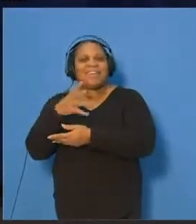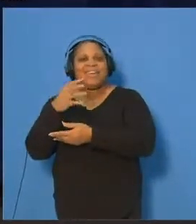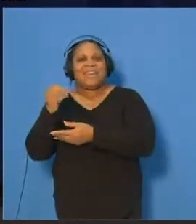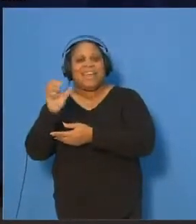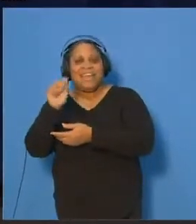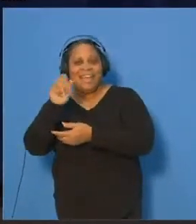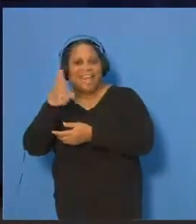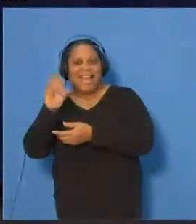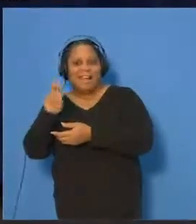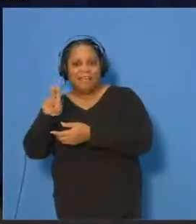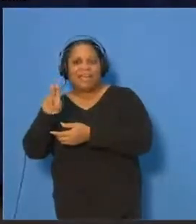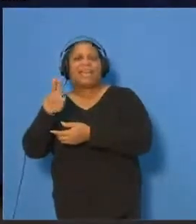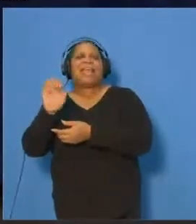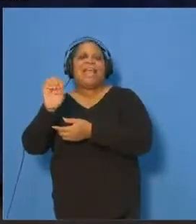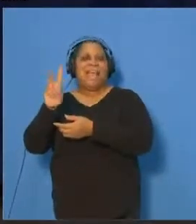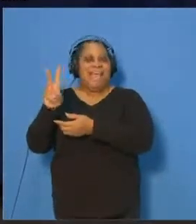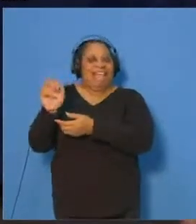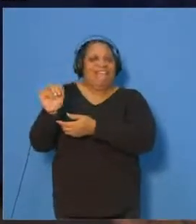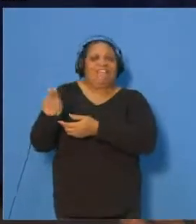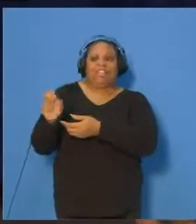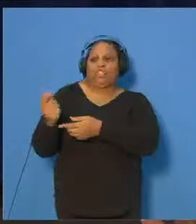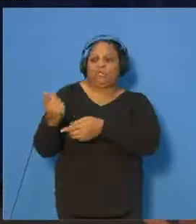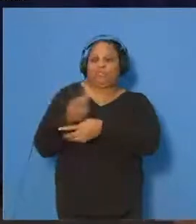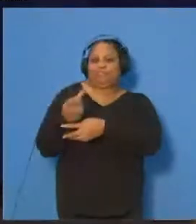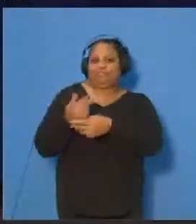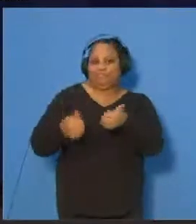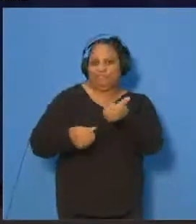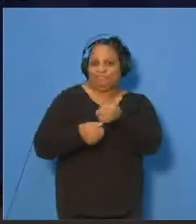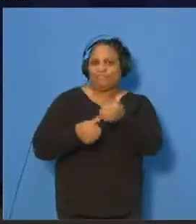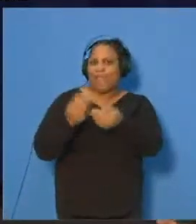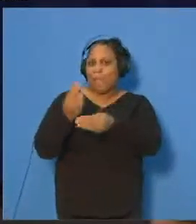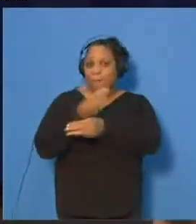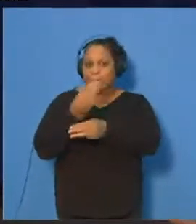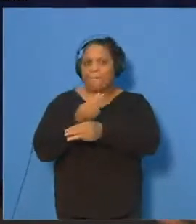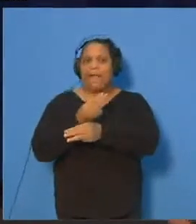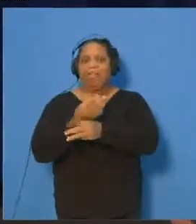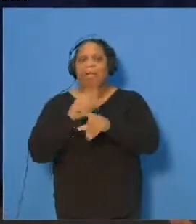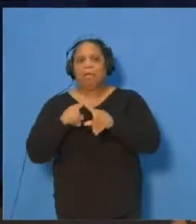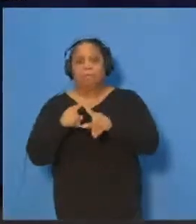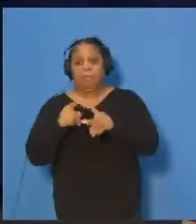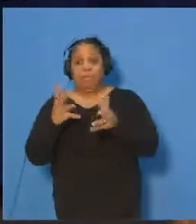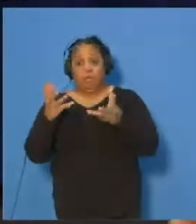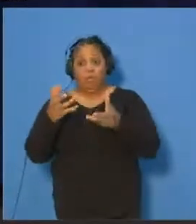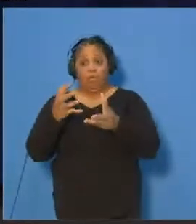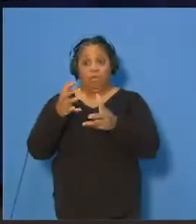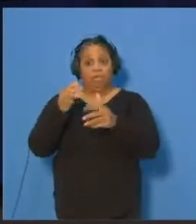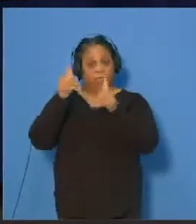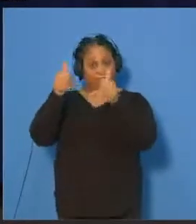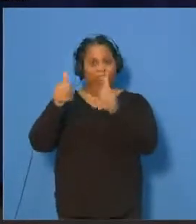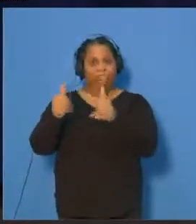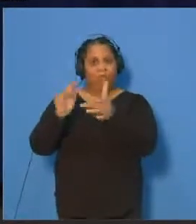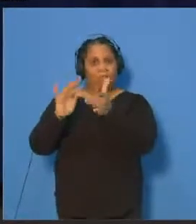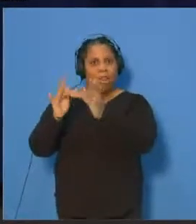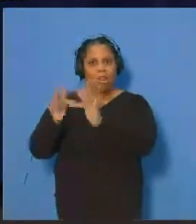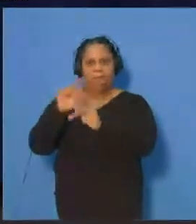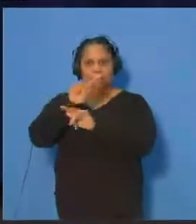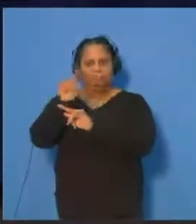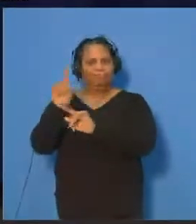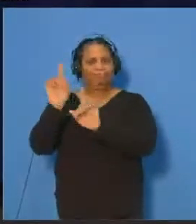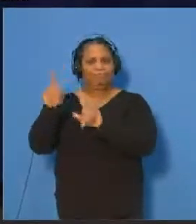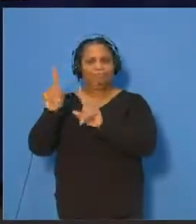assist in that modeling. But one of the things we also want to do is we want to put that modeling online so that any Bermudian can go ahead and